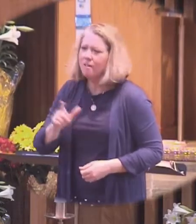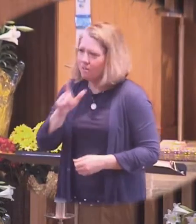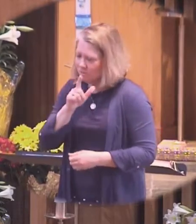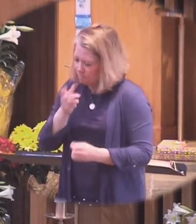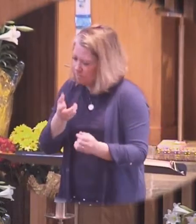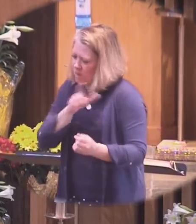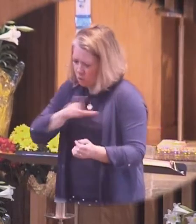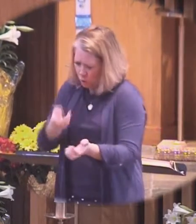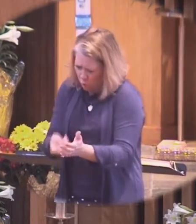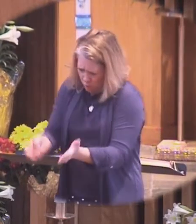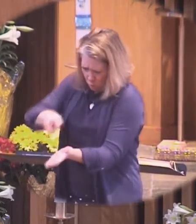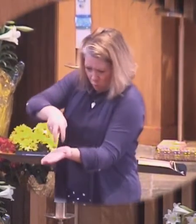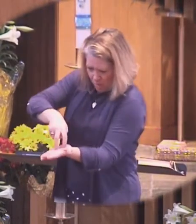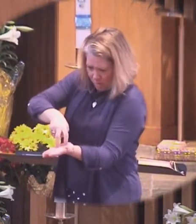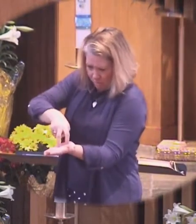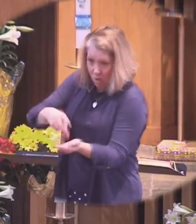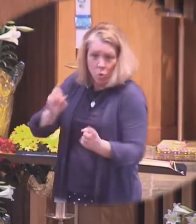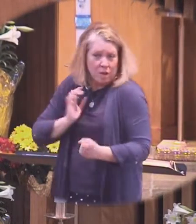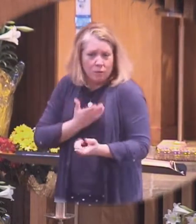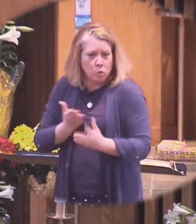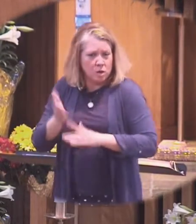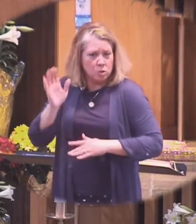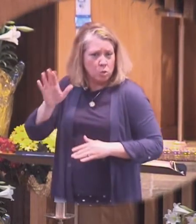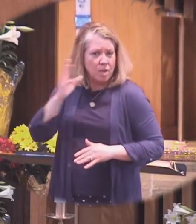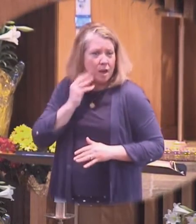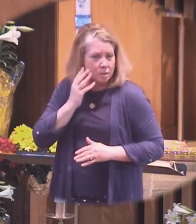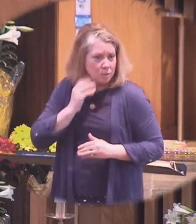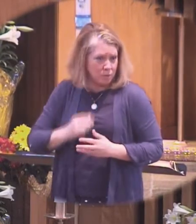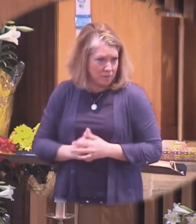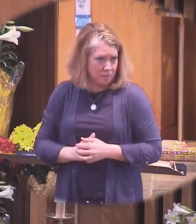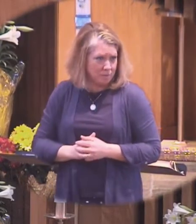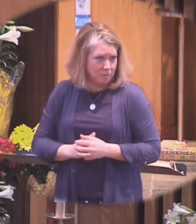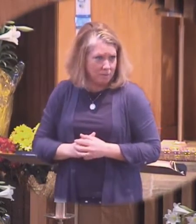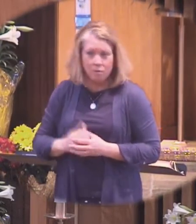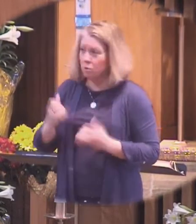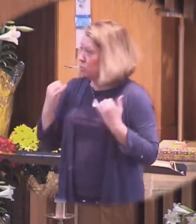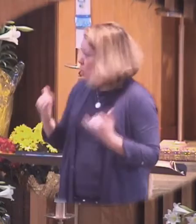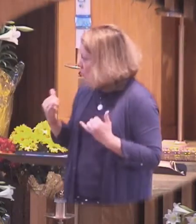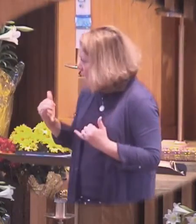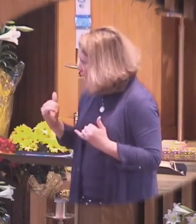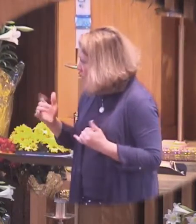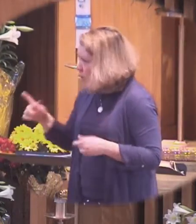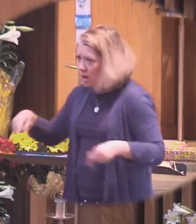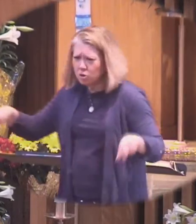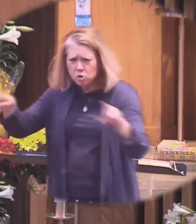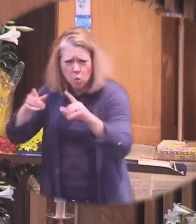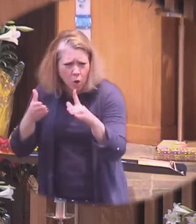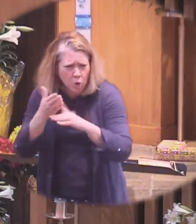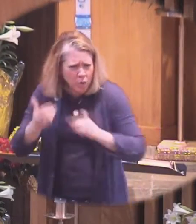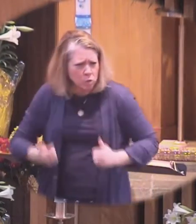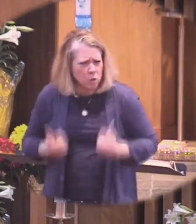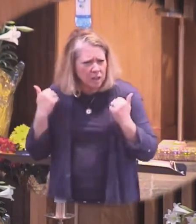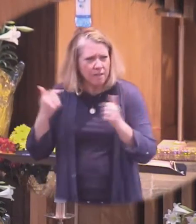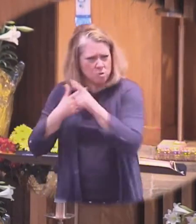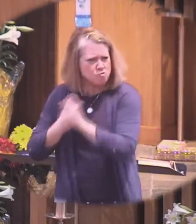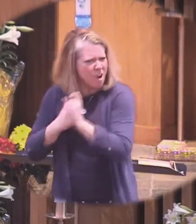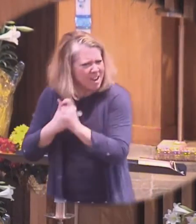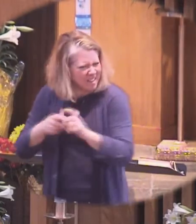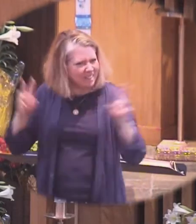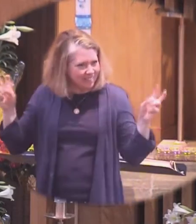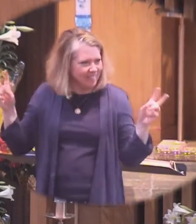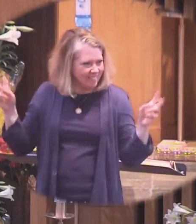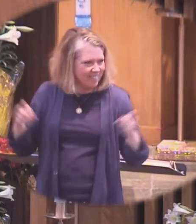brings. So the question becomes for us, as we run, as we keep focused on the risen